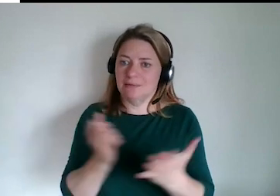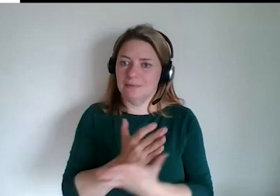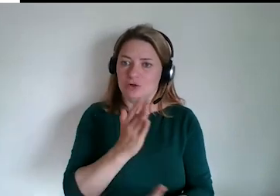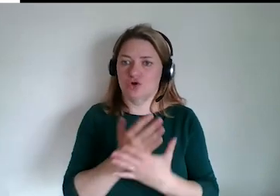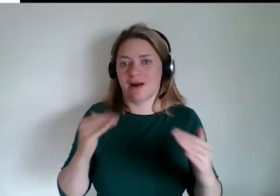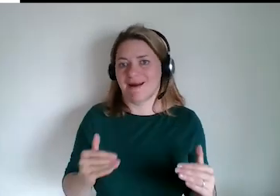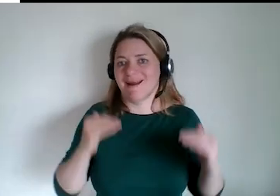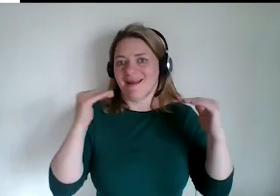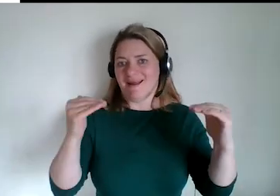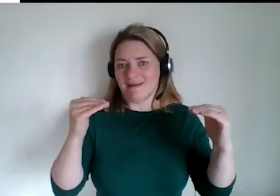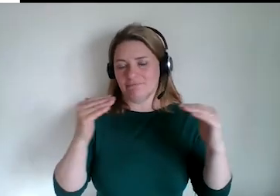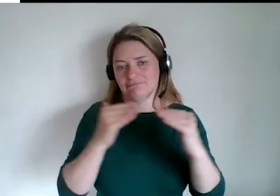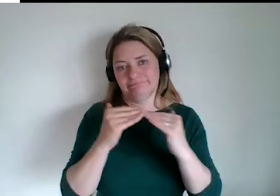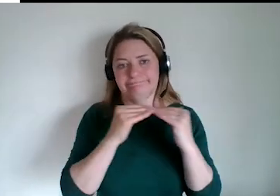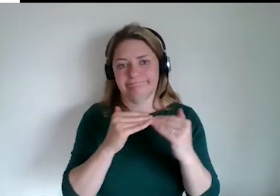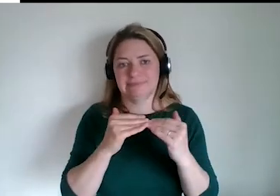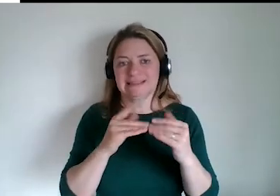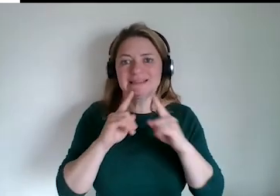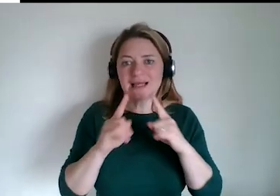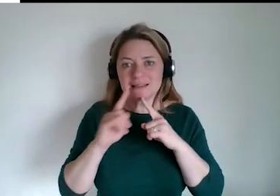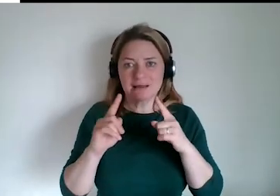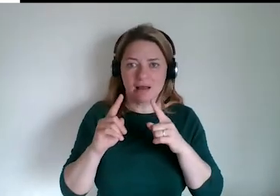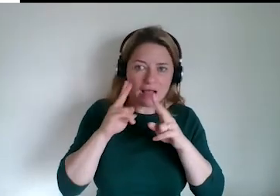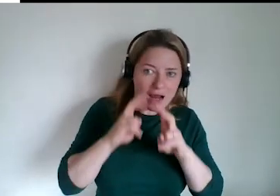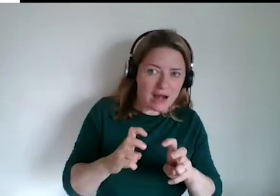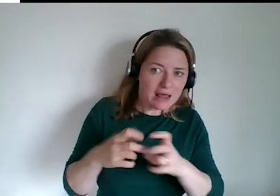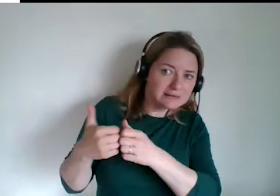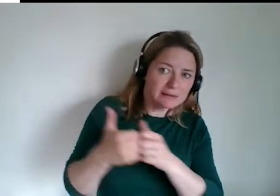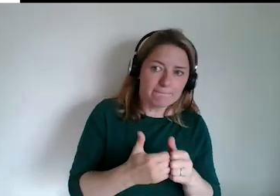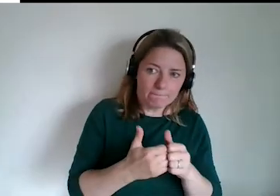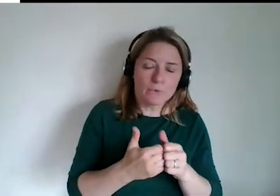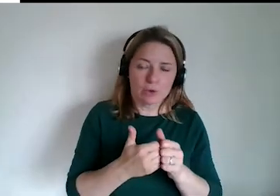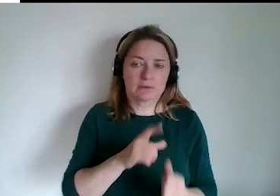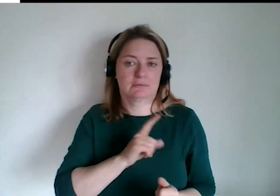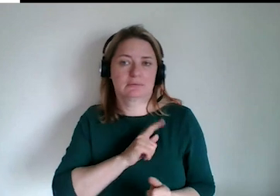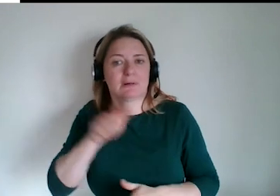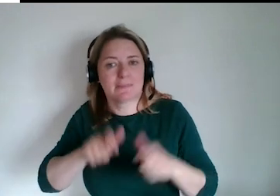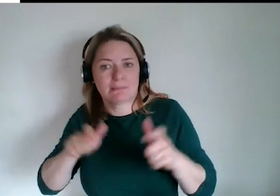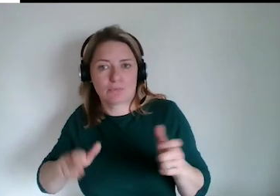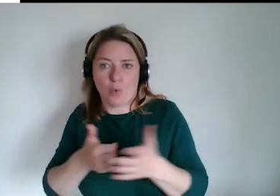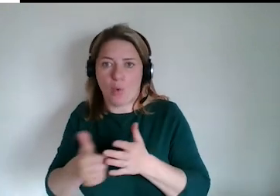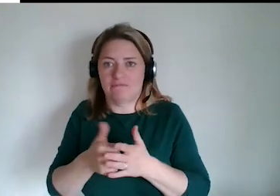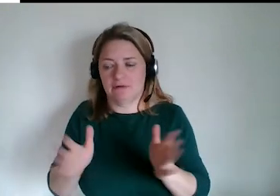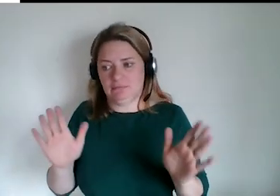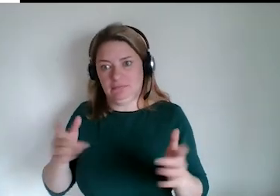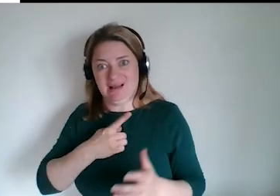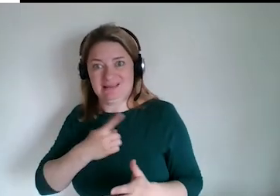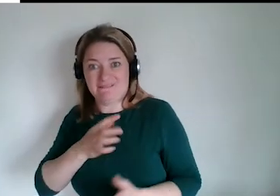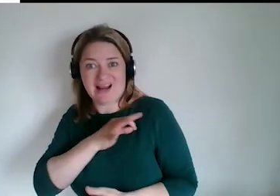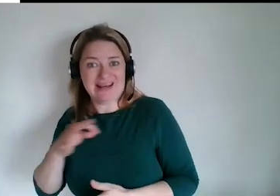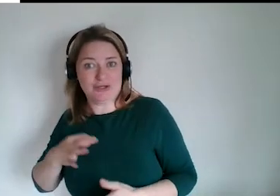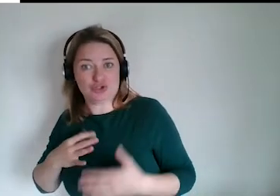of data analyst input and statistical support, because very often what people do who are clinicians